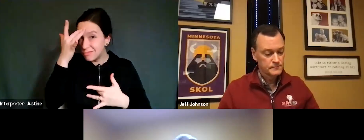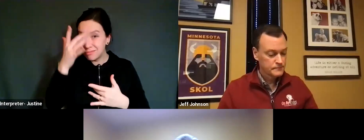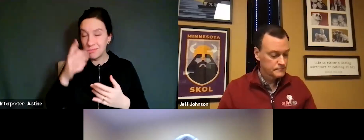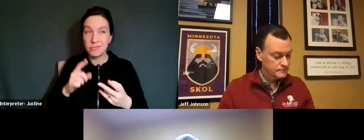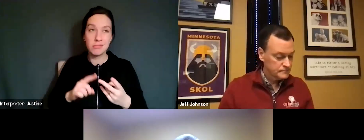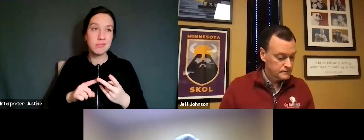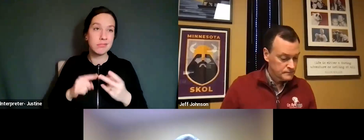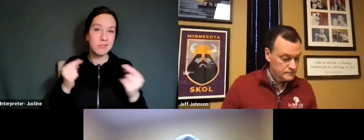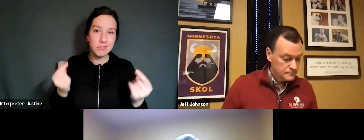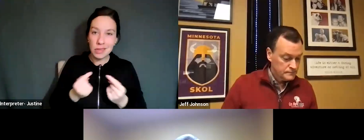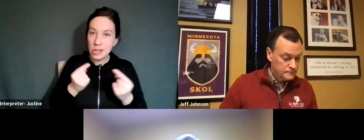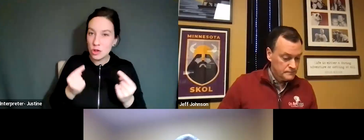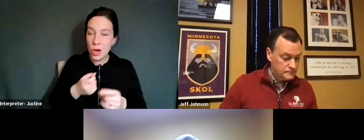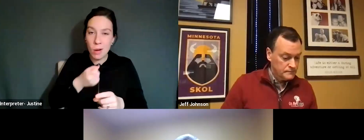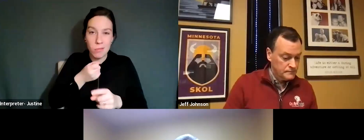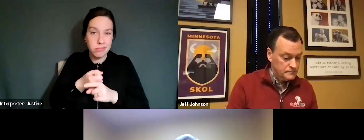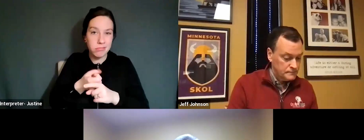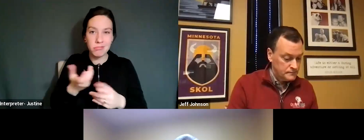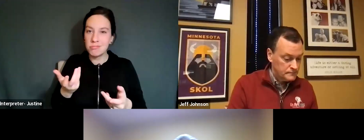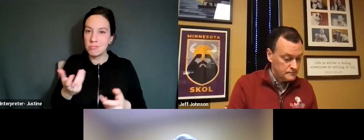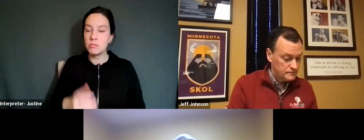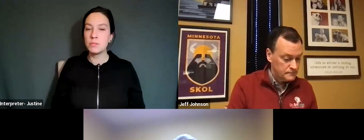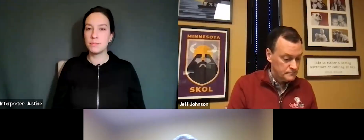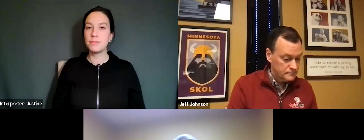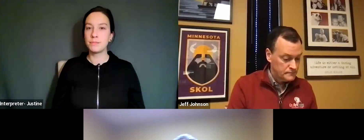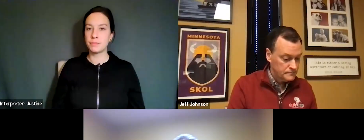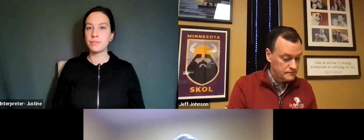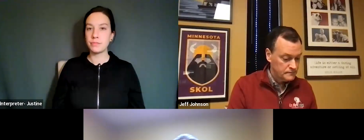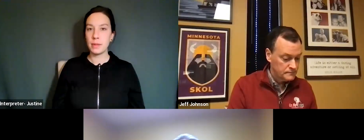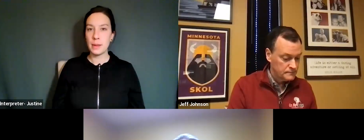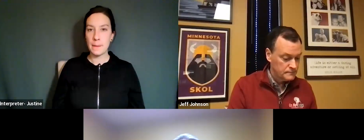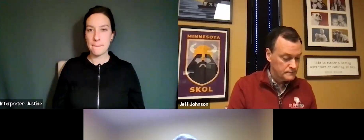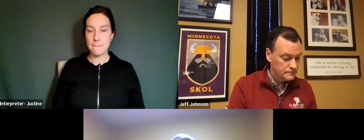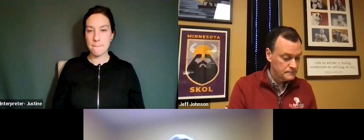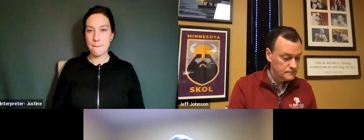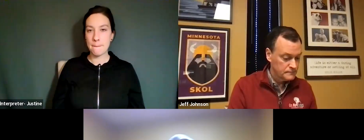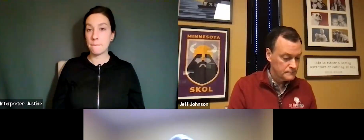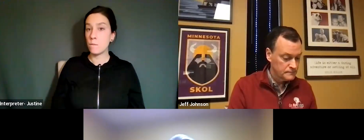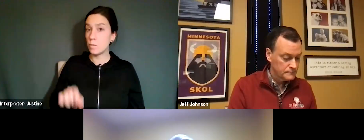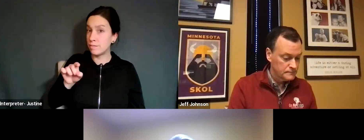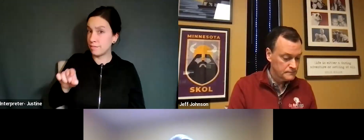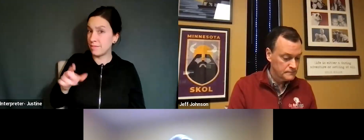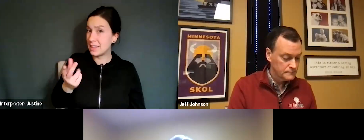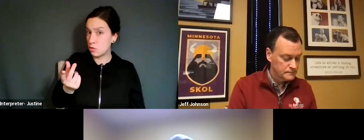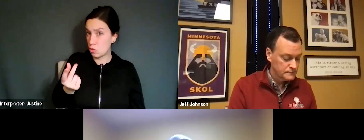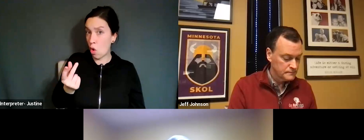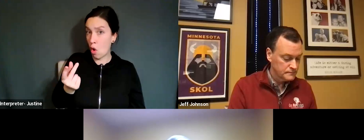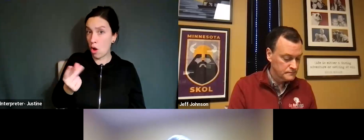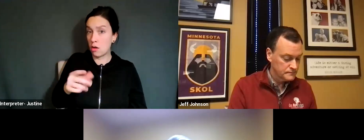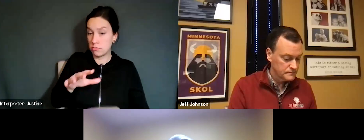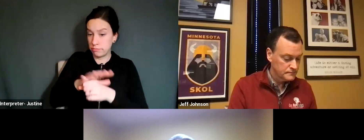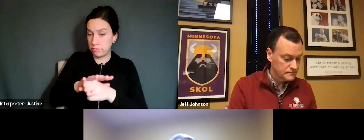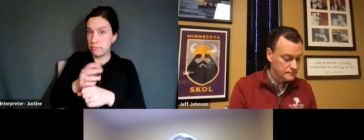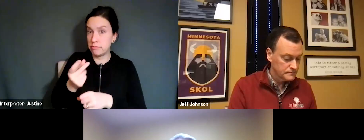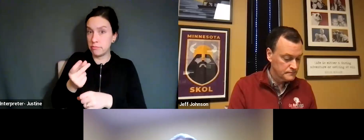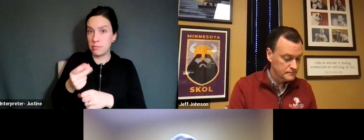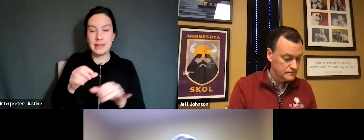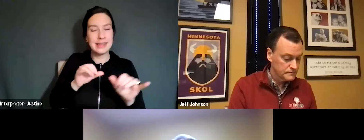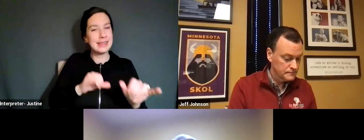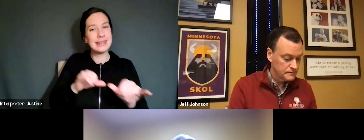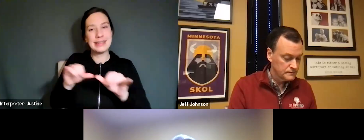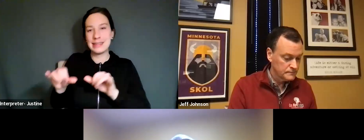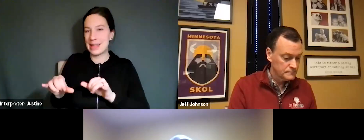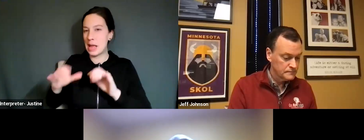or those kind of things. And I would say with these dogs, it's going to be just like our client placements that we do now,